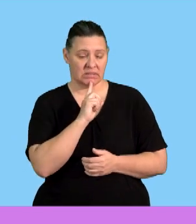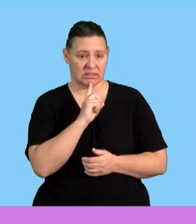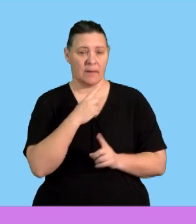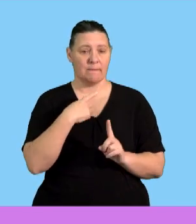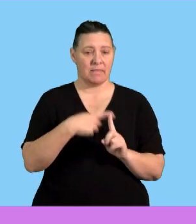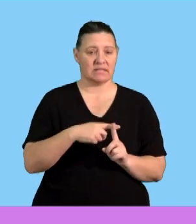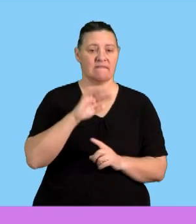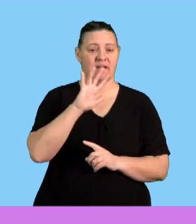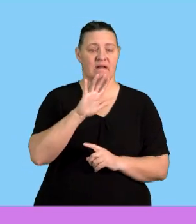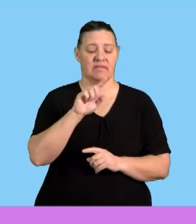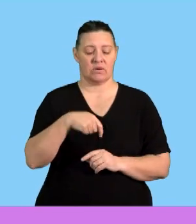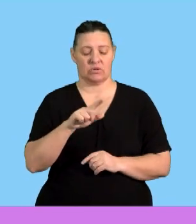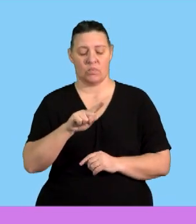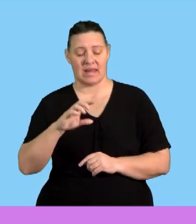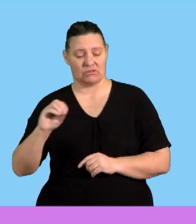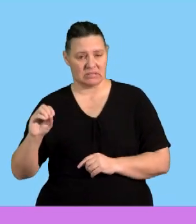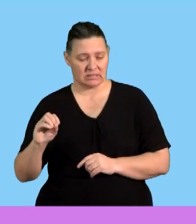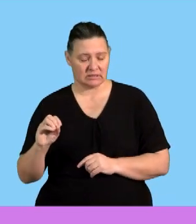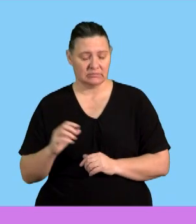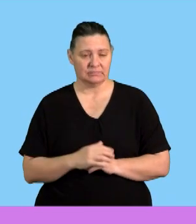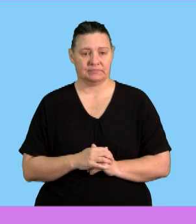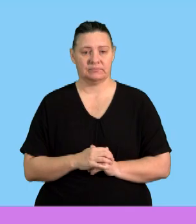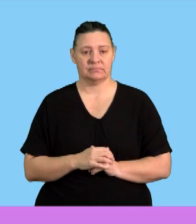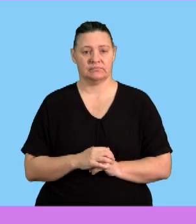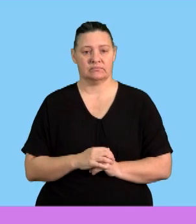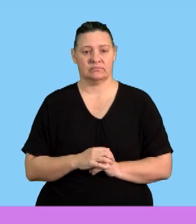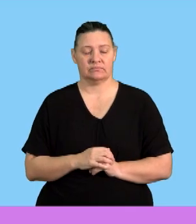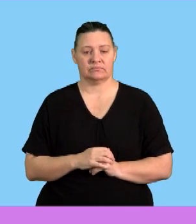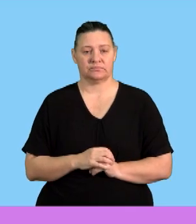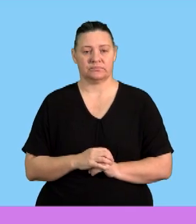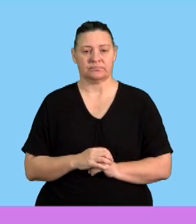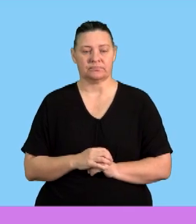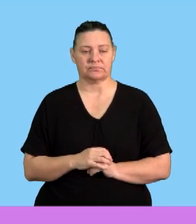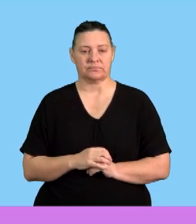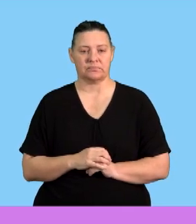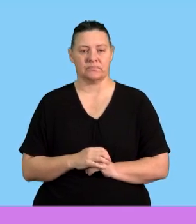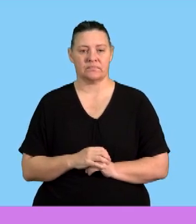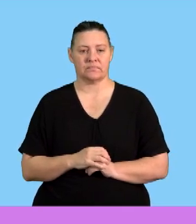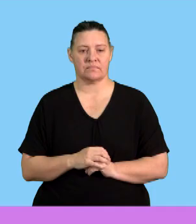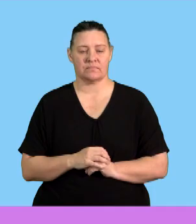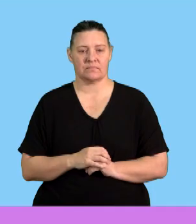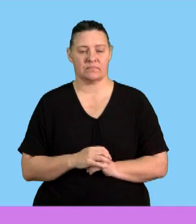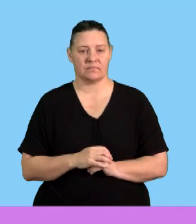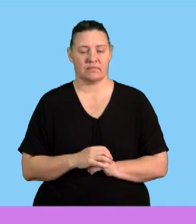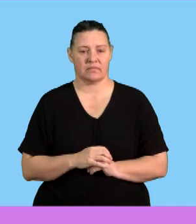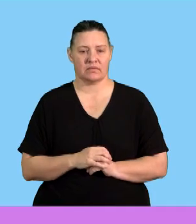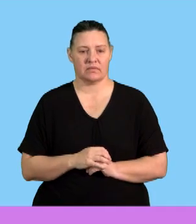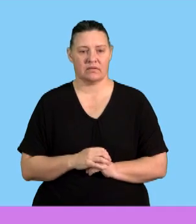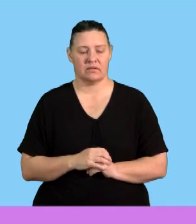at the end of the 8 years is going to be the 5,000 that she put in plus